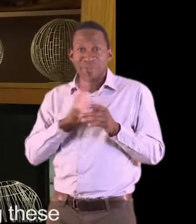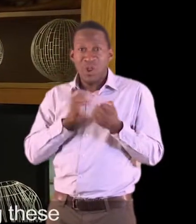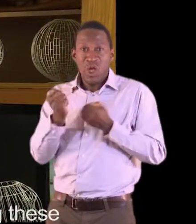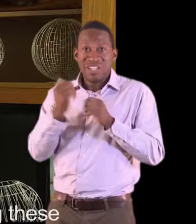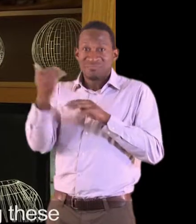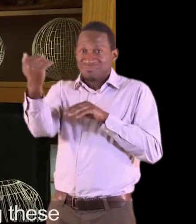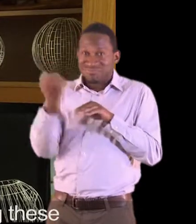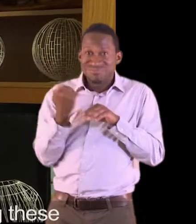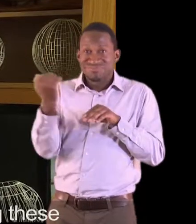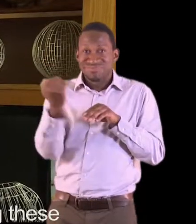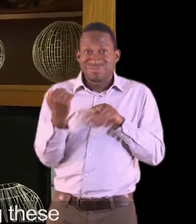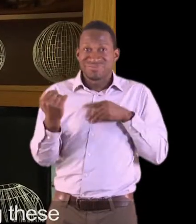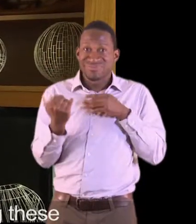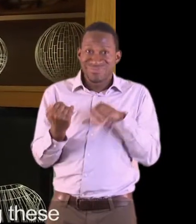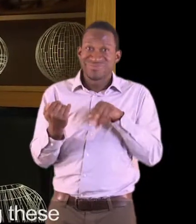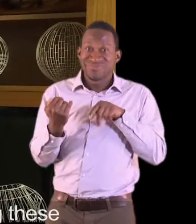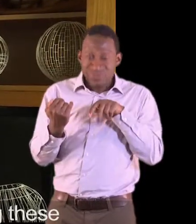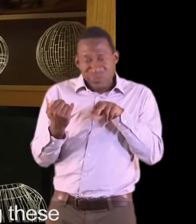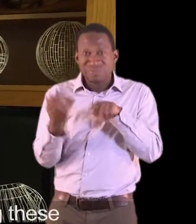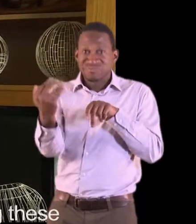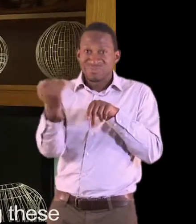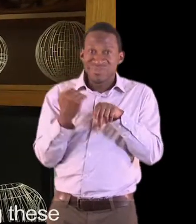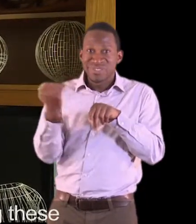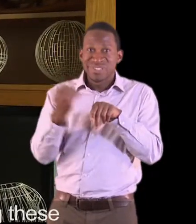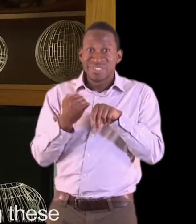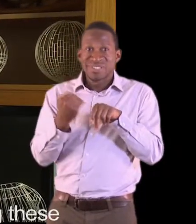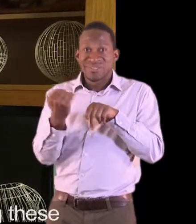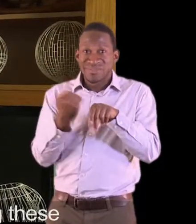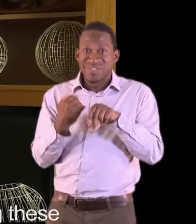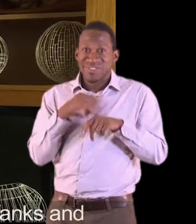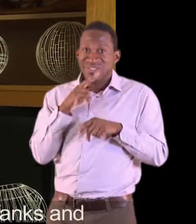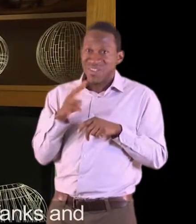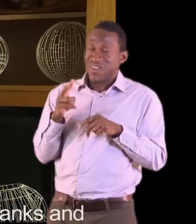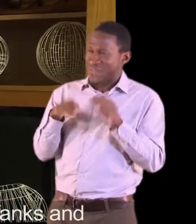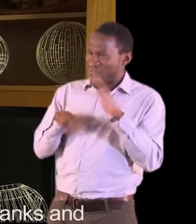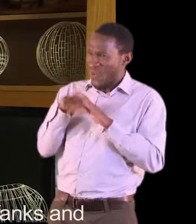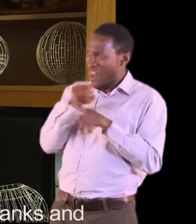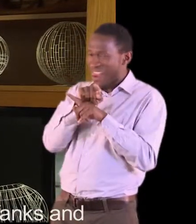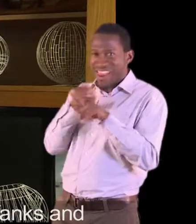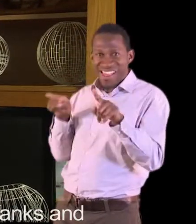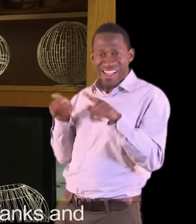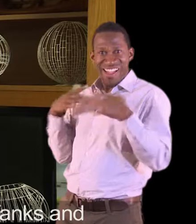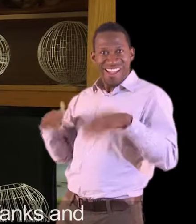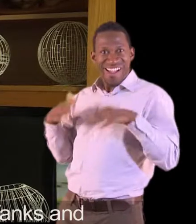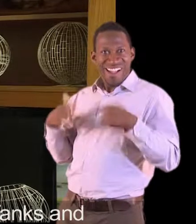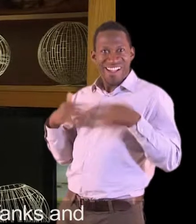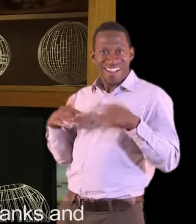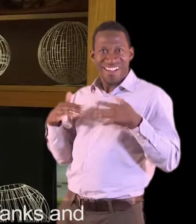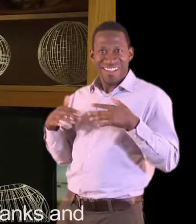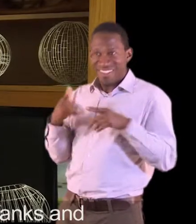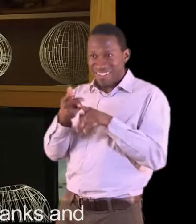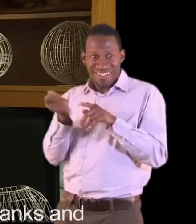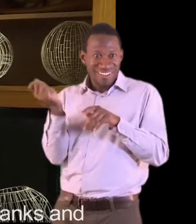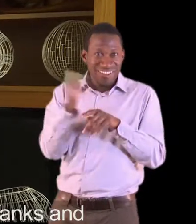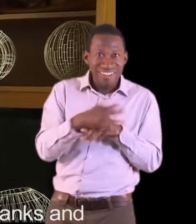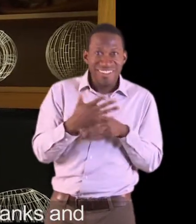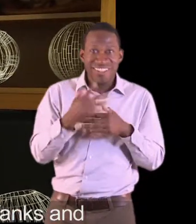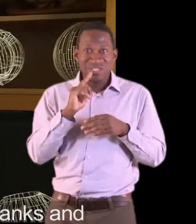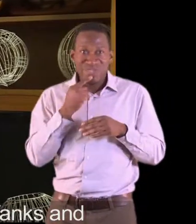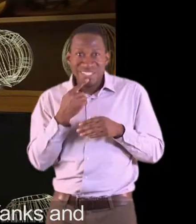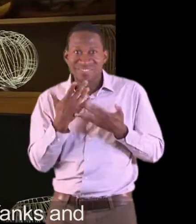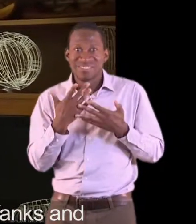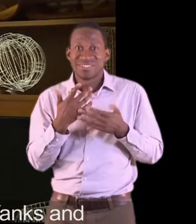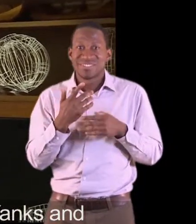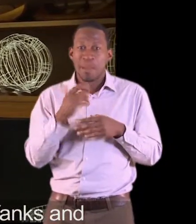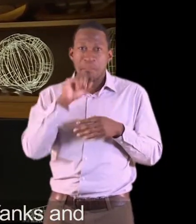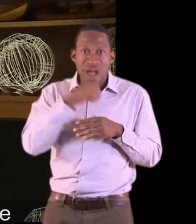as we walked along, these convoys would be going down with blooming lorries full of Yanks. and they'd be